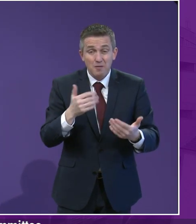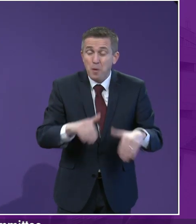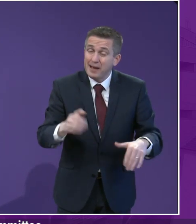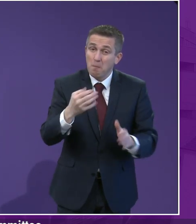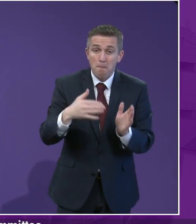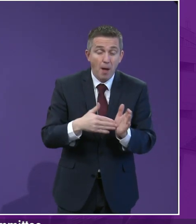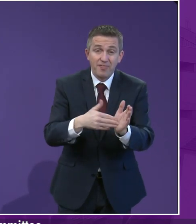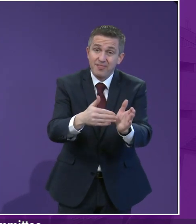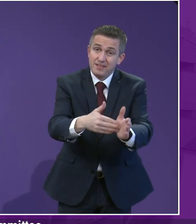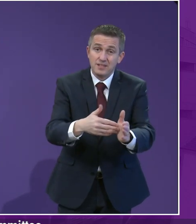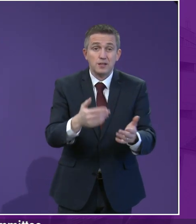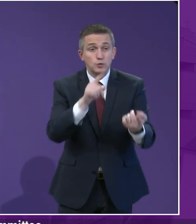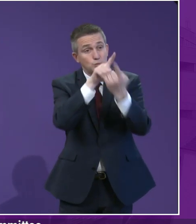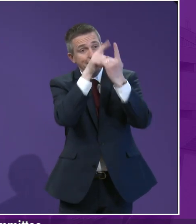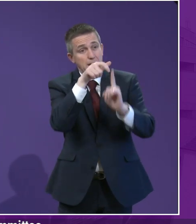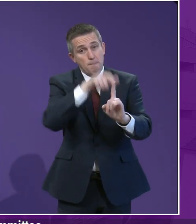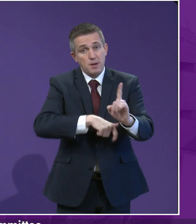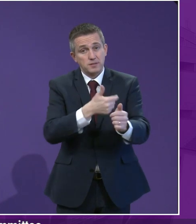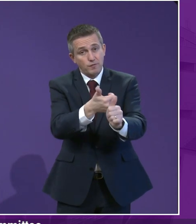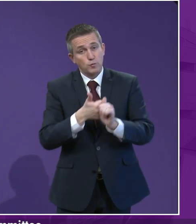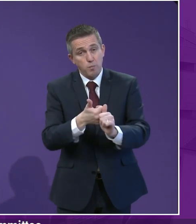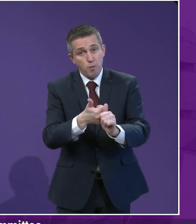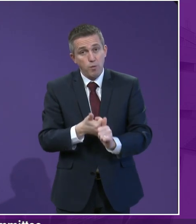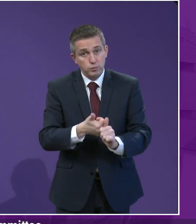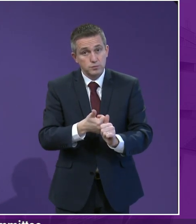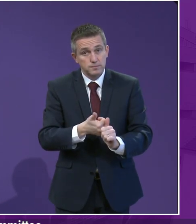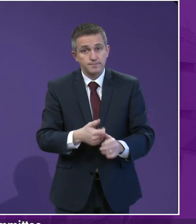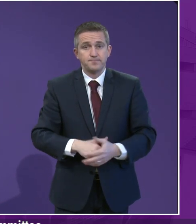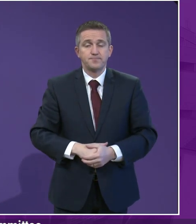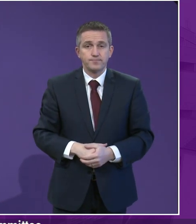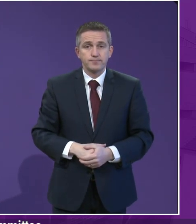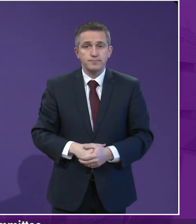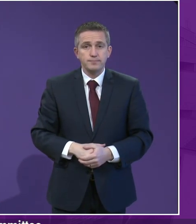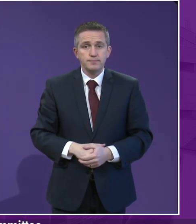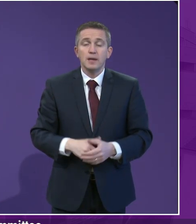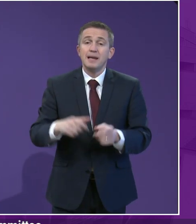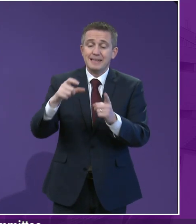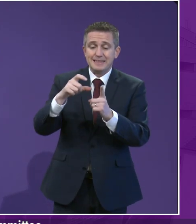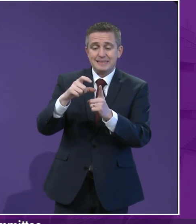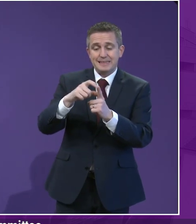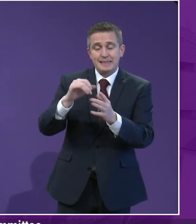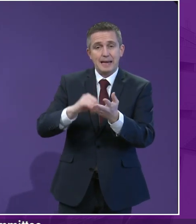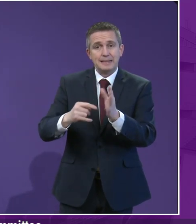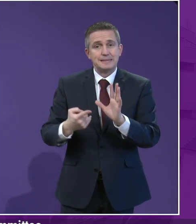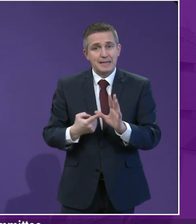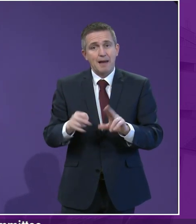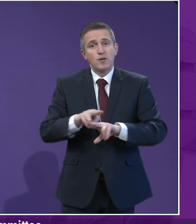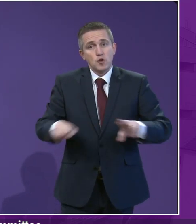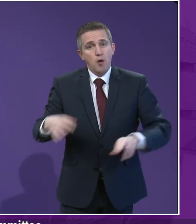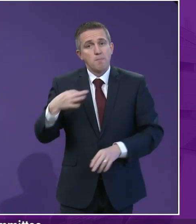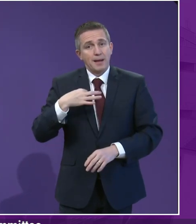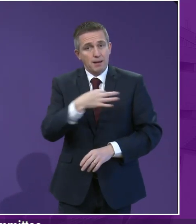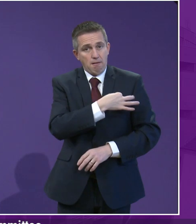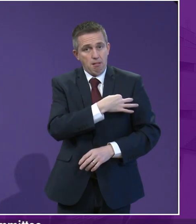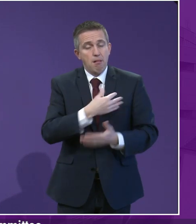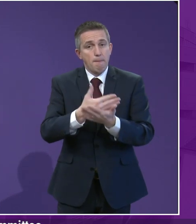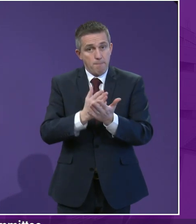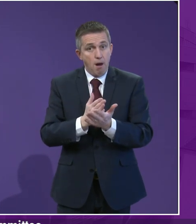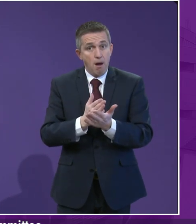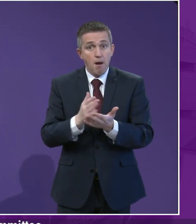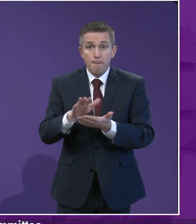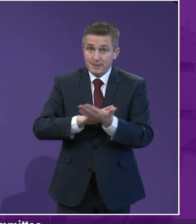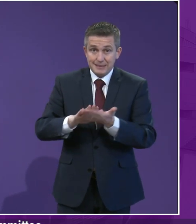university, the GP kind of washes their hands of them and says, this is your university's responsibility to look after this, but then waiting lists can be months